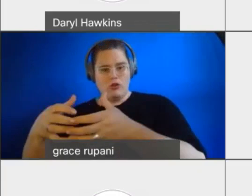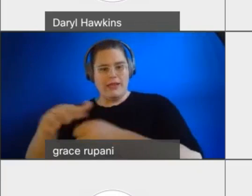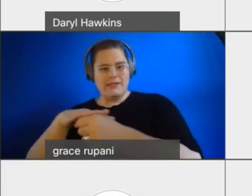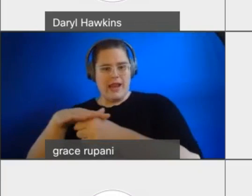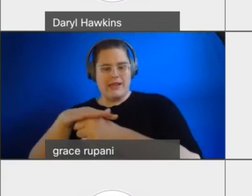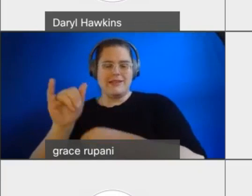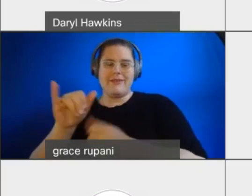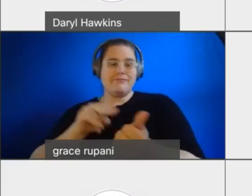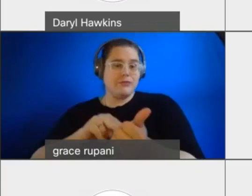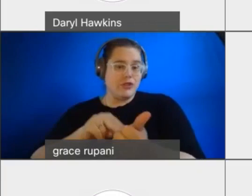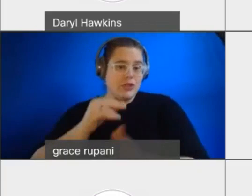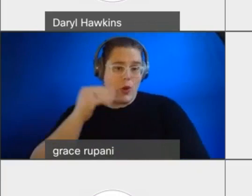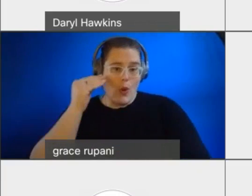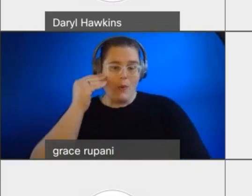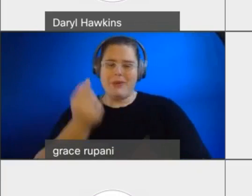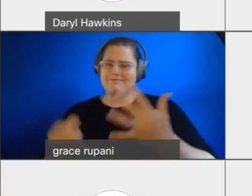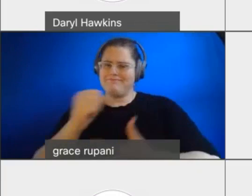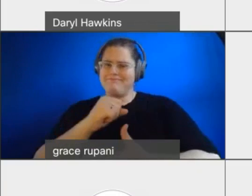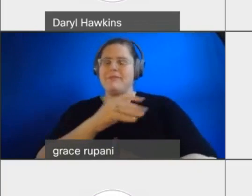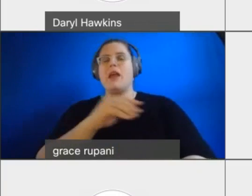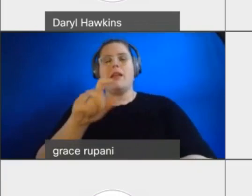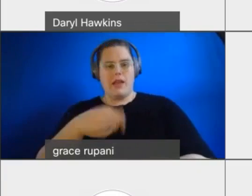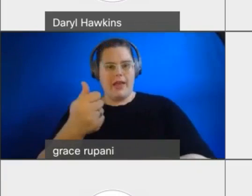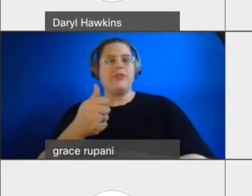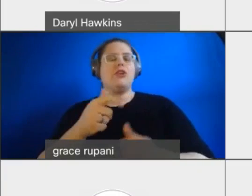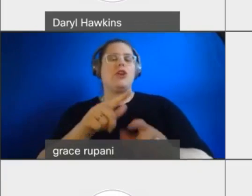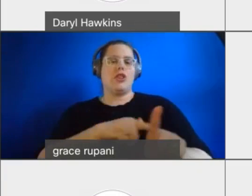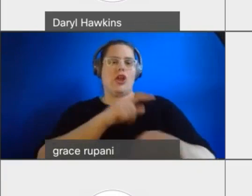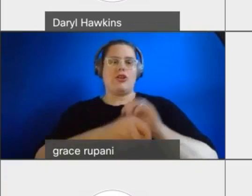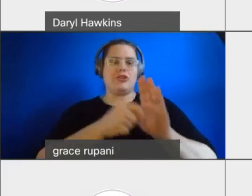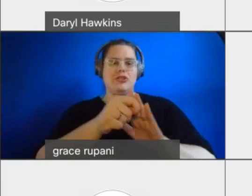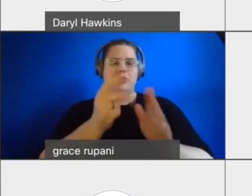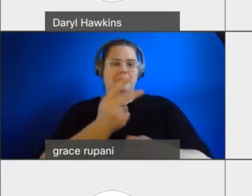and other long-term care facilities, as well as